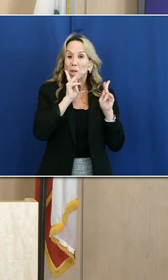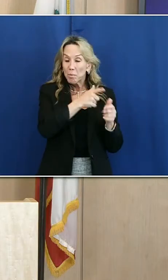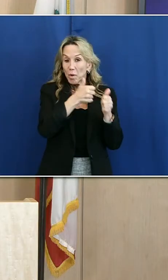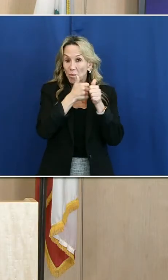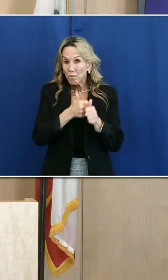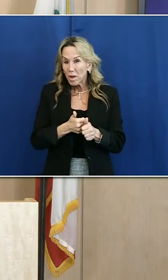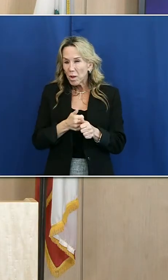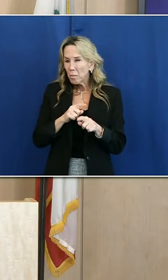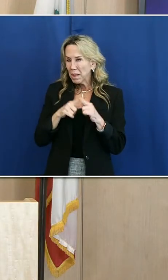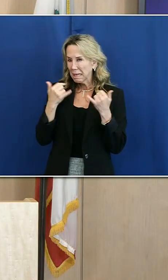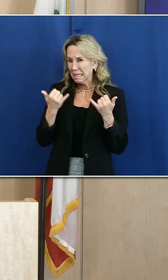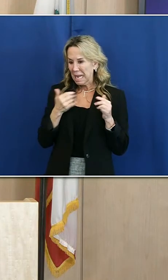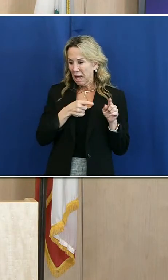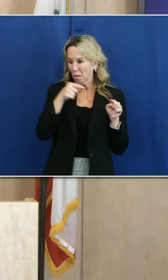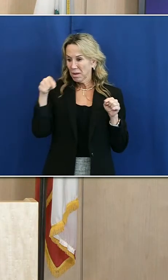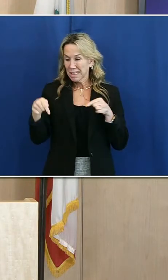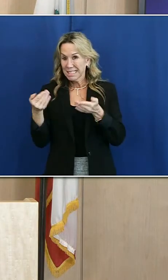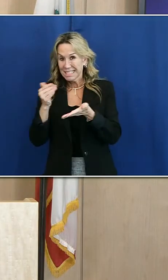in this time?